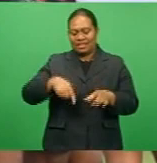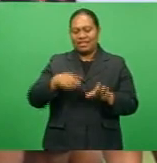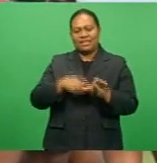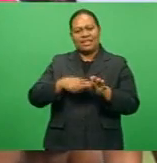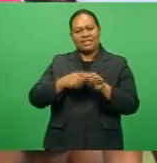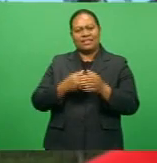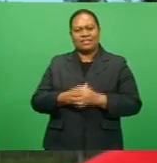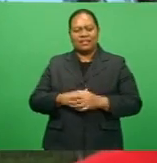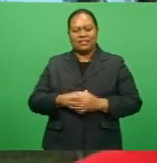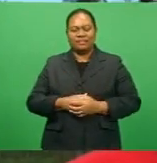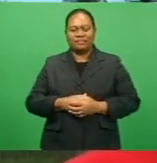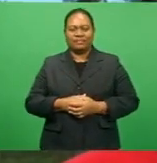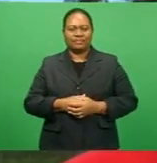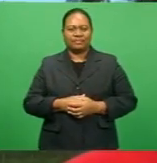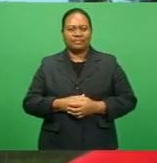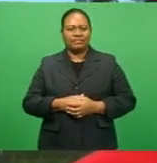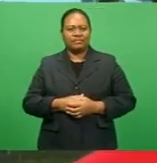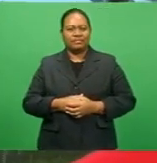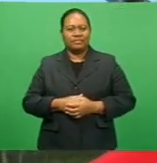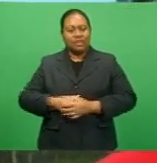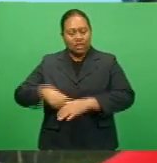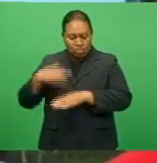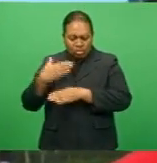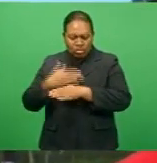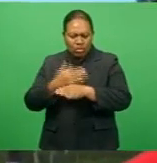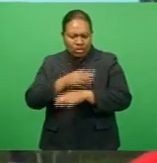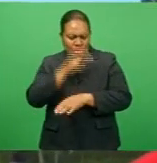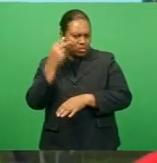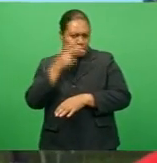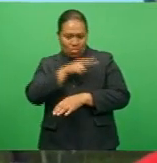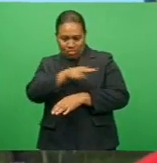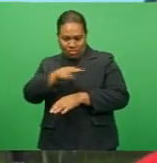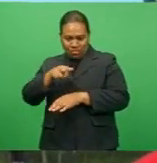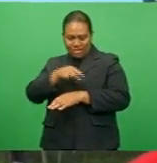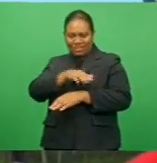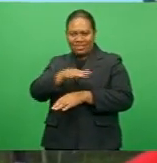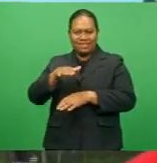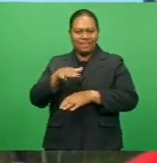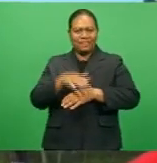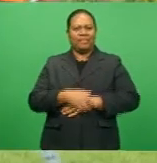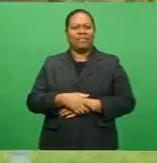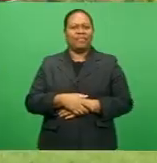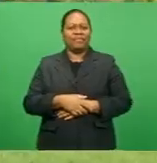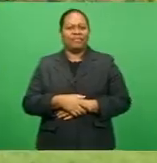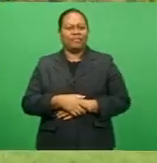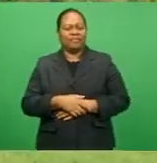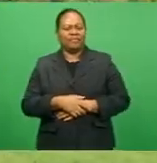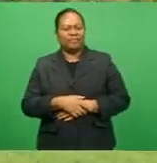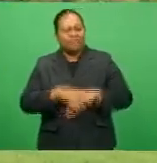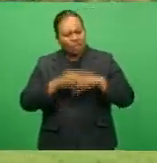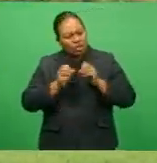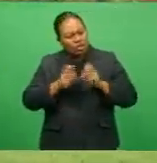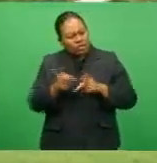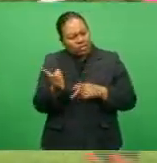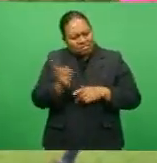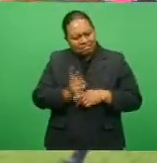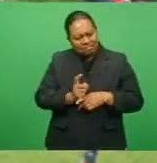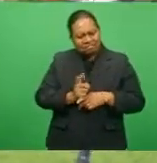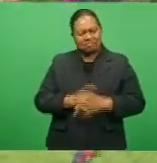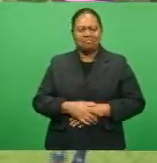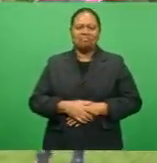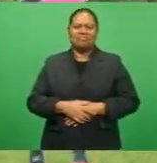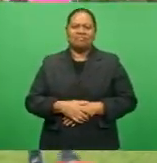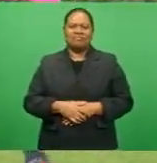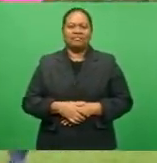campaign. Boys have to work at what's in front of them. Right? Whatever opportunity comes, and then to